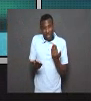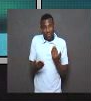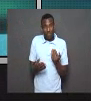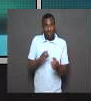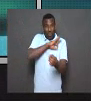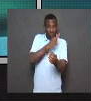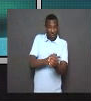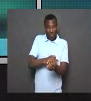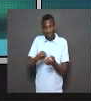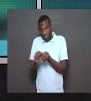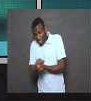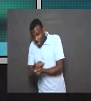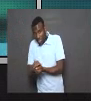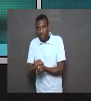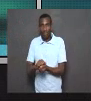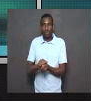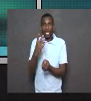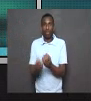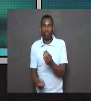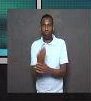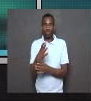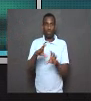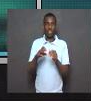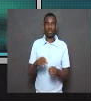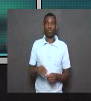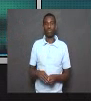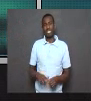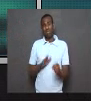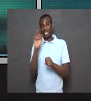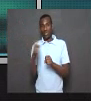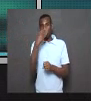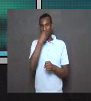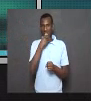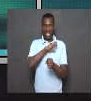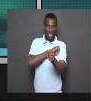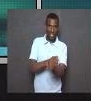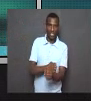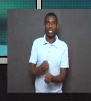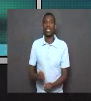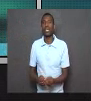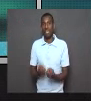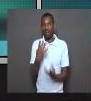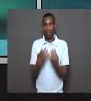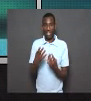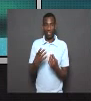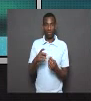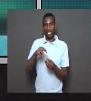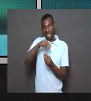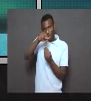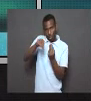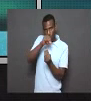Maybe the force of friction generates enough heat energy to evaporate